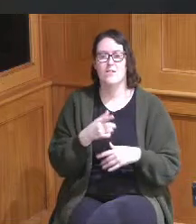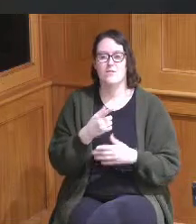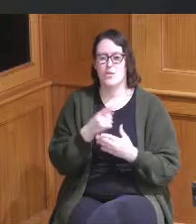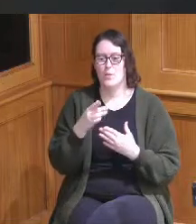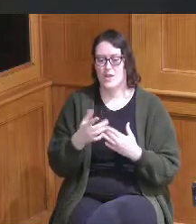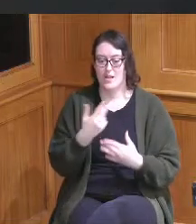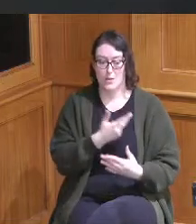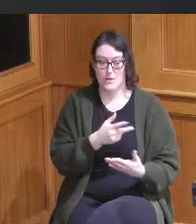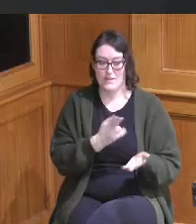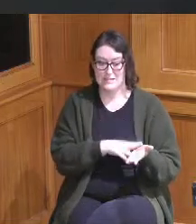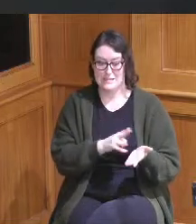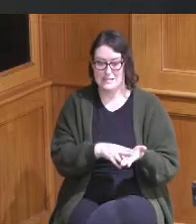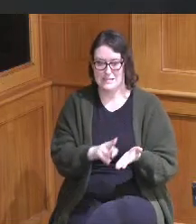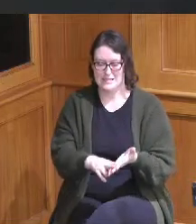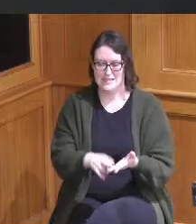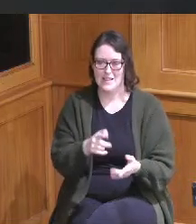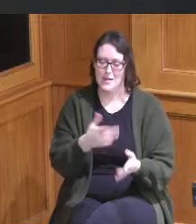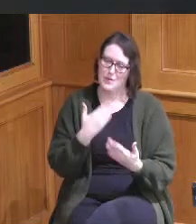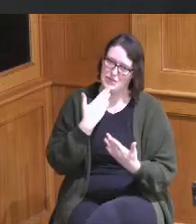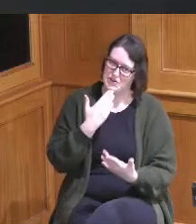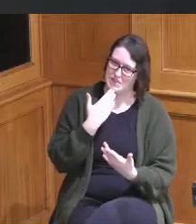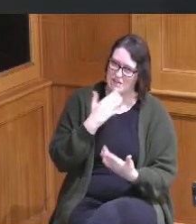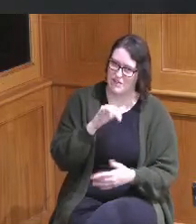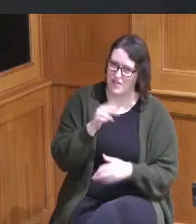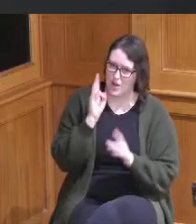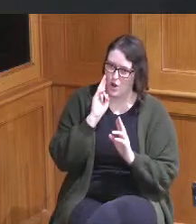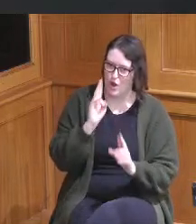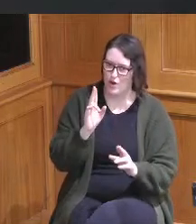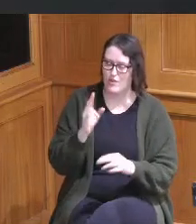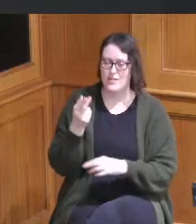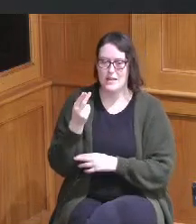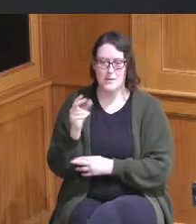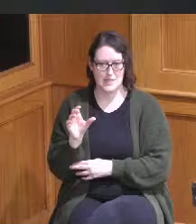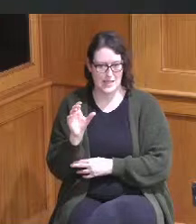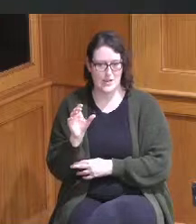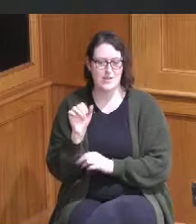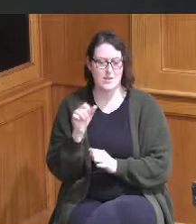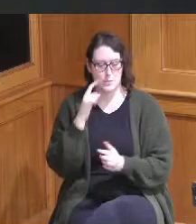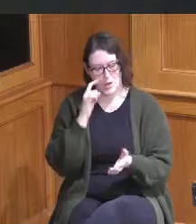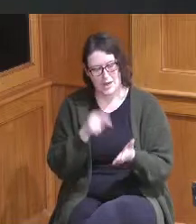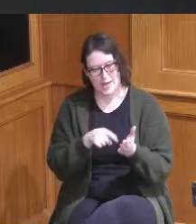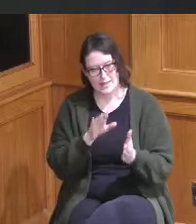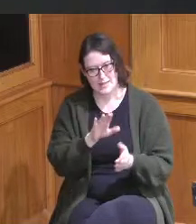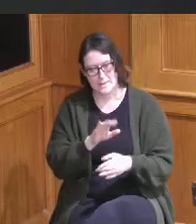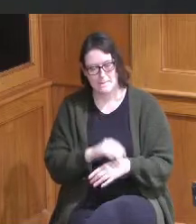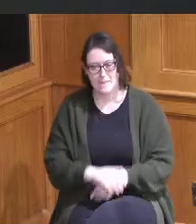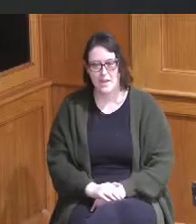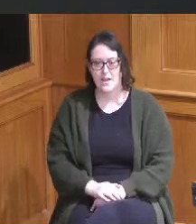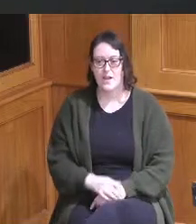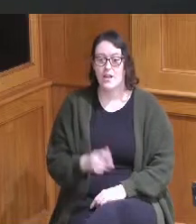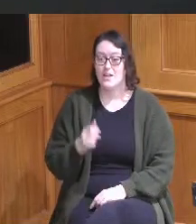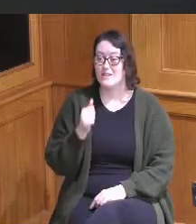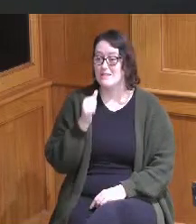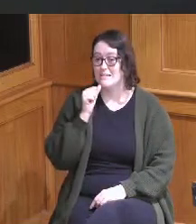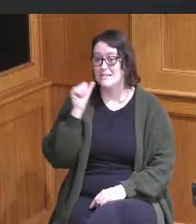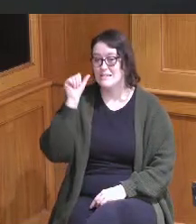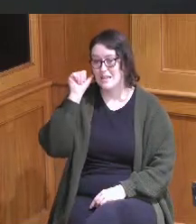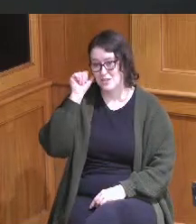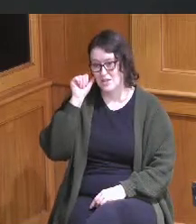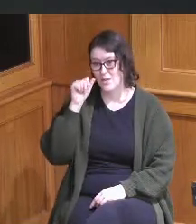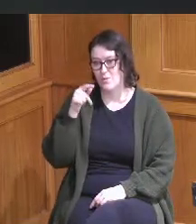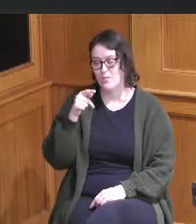signed that, and they were very grateful for that honor from the county. And then lastly, there was a press conference yesterday